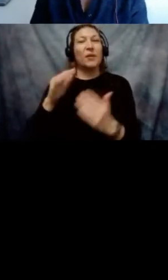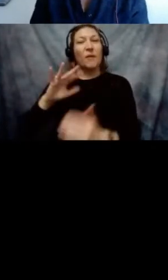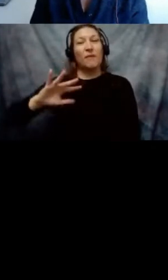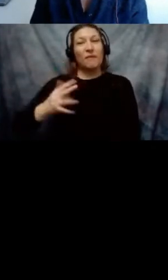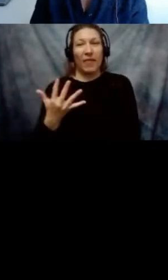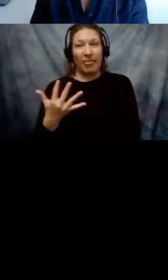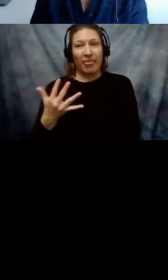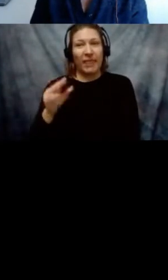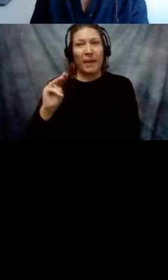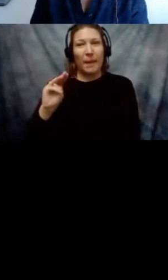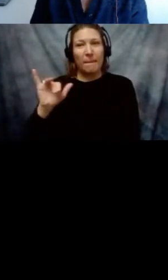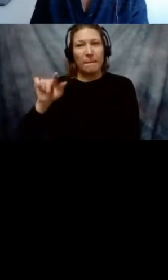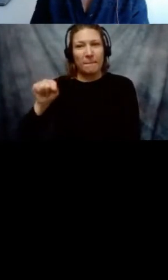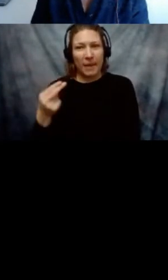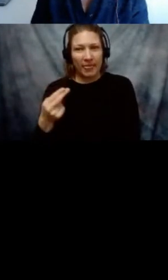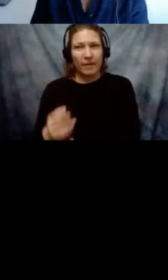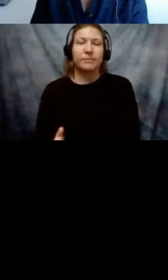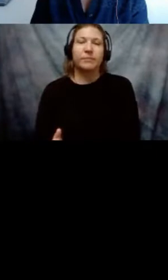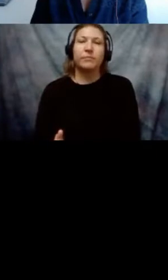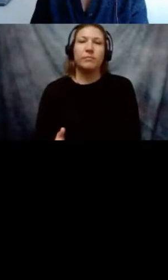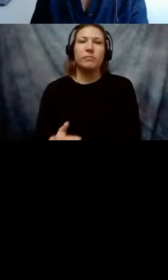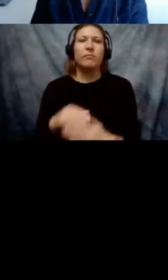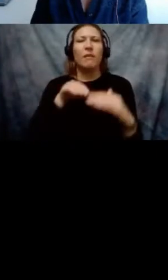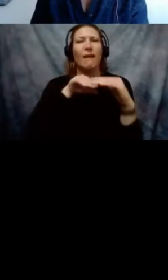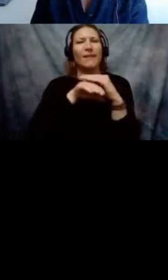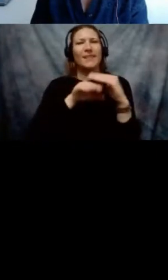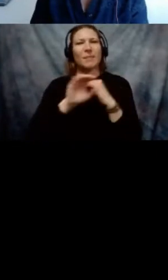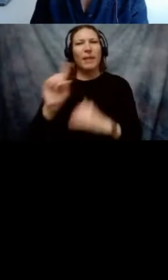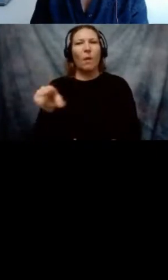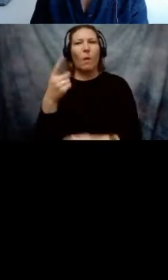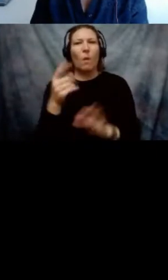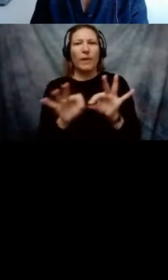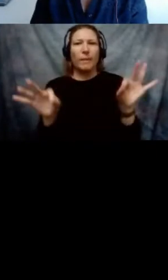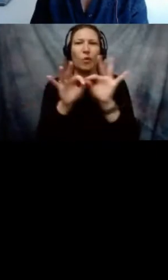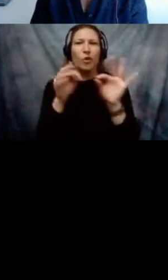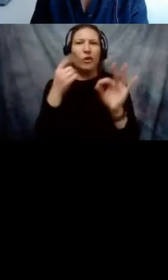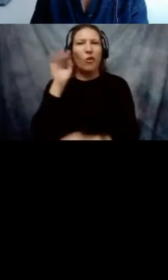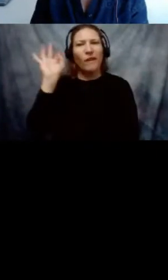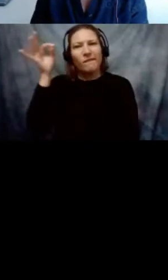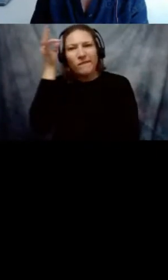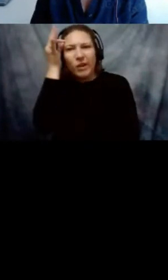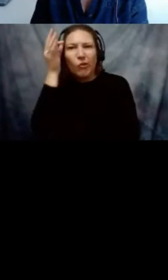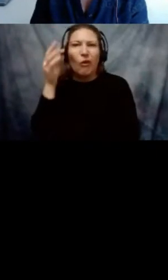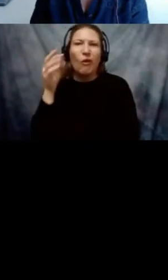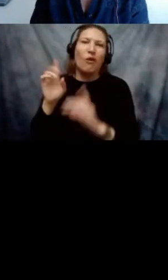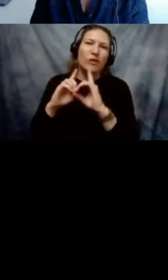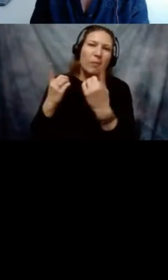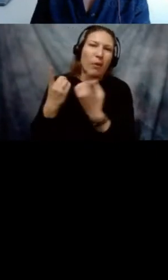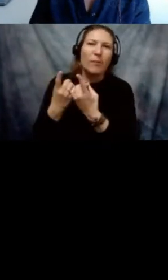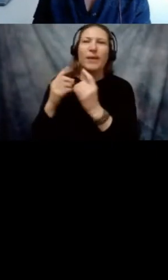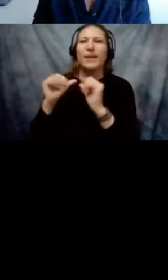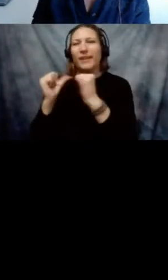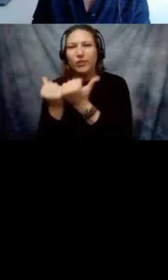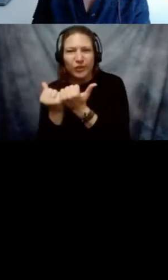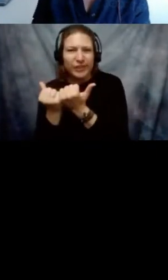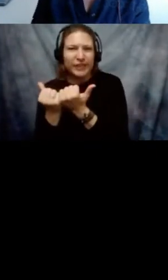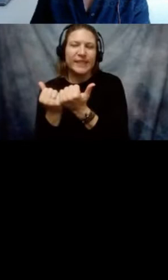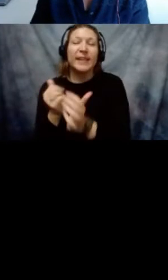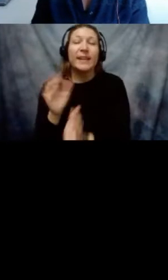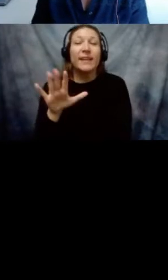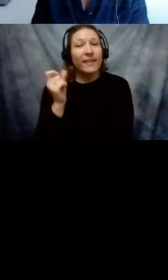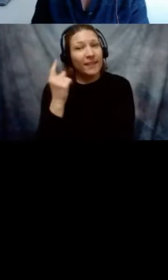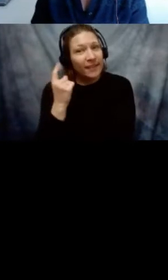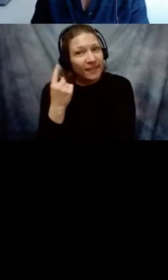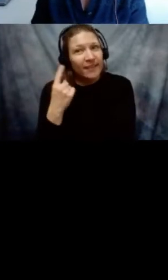accessibility is only important for federal departments and agencies. Now, it's true that due to legislation such